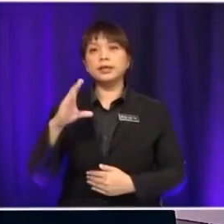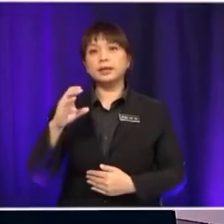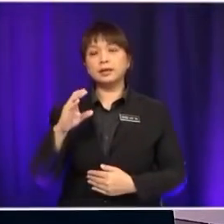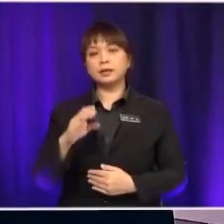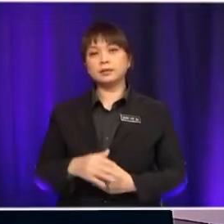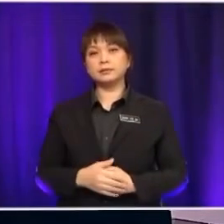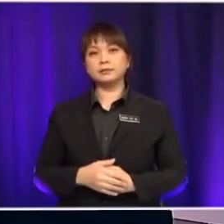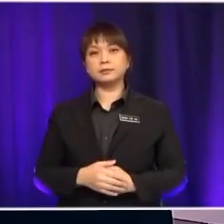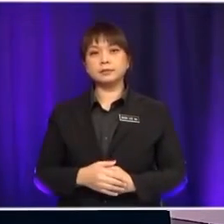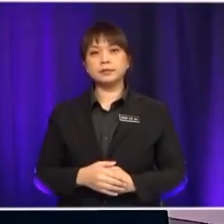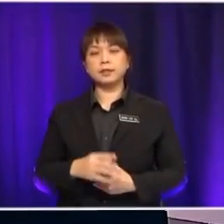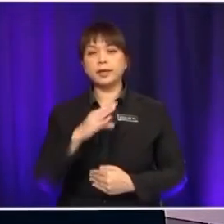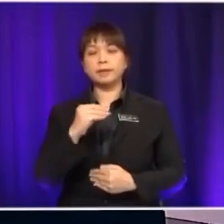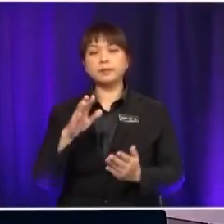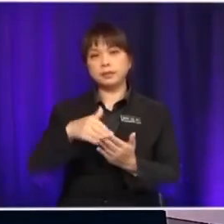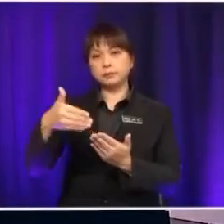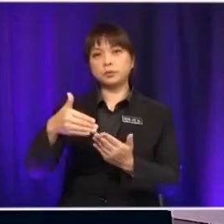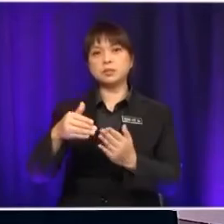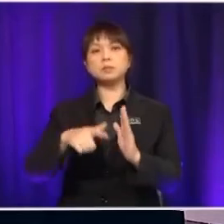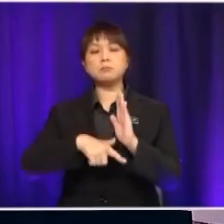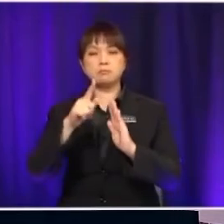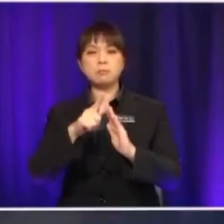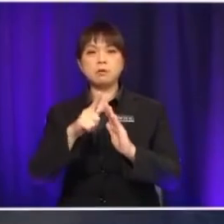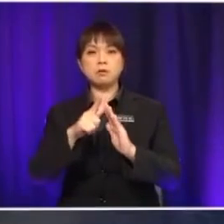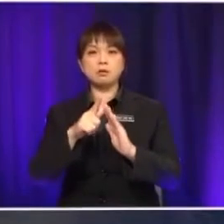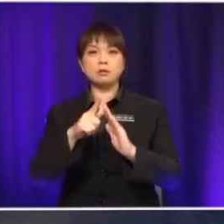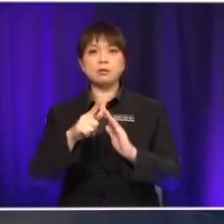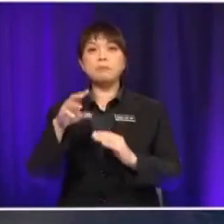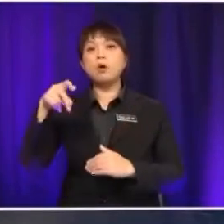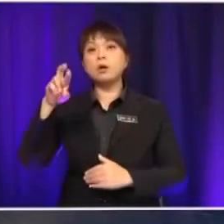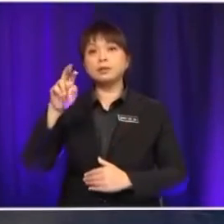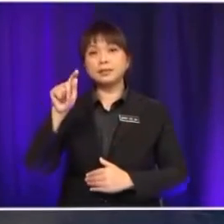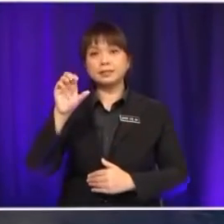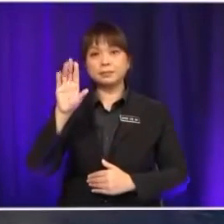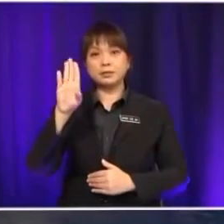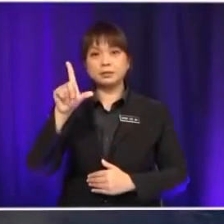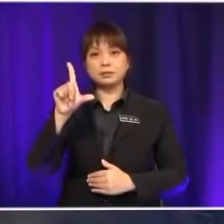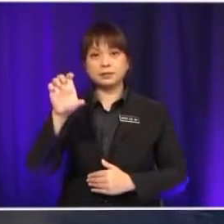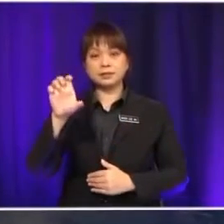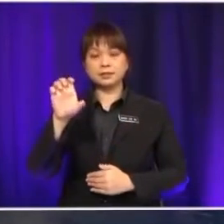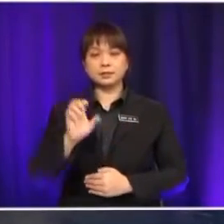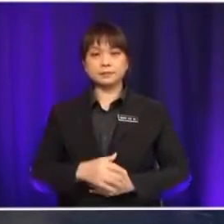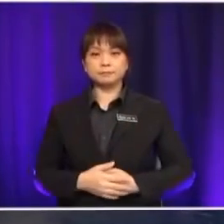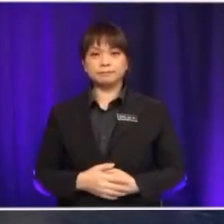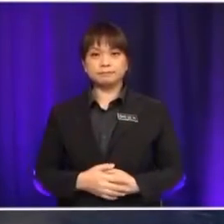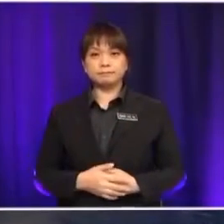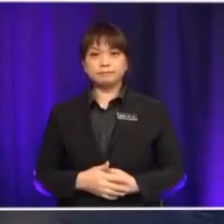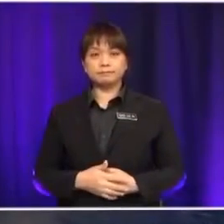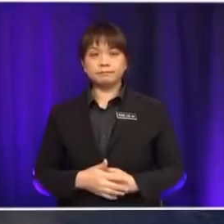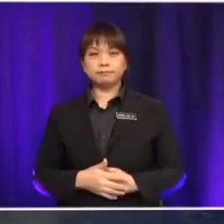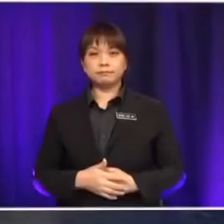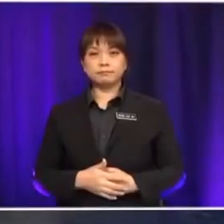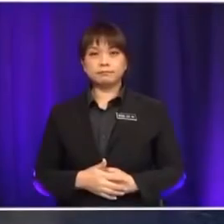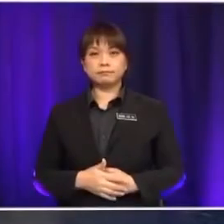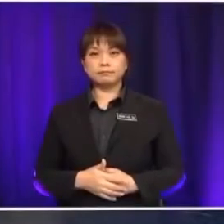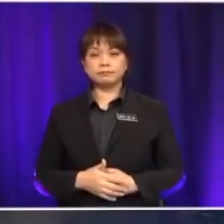laptop is more portable. That's for right. them, yeah, right? That's true. That's true. Yeah. Okay. Right. So let's see. So